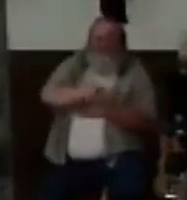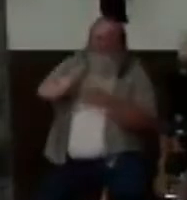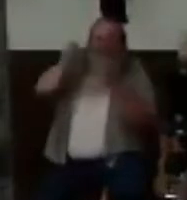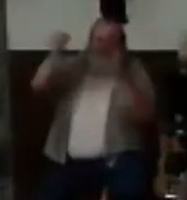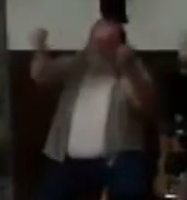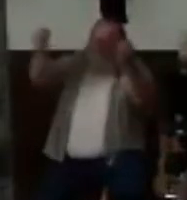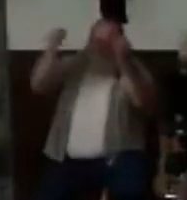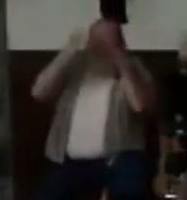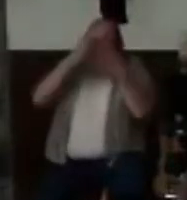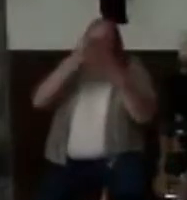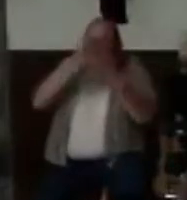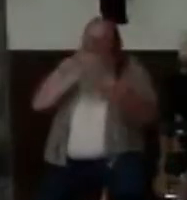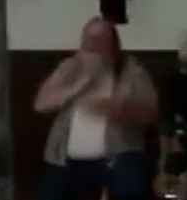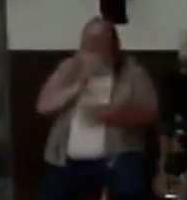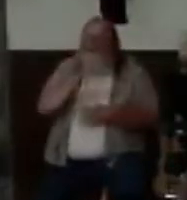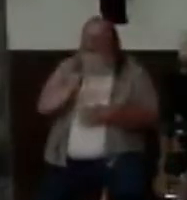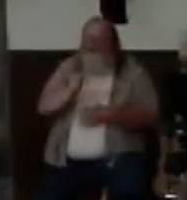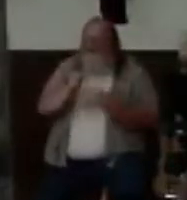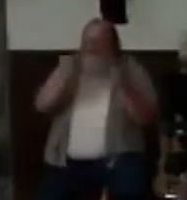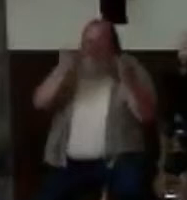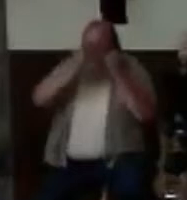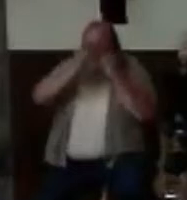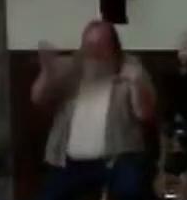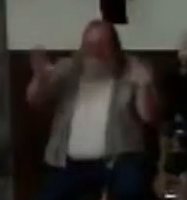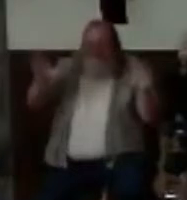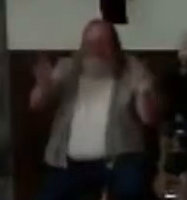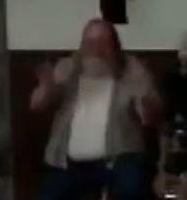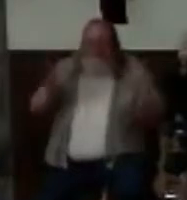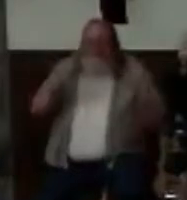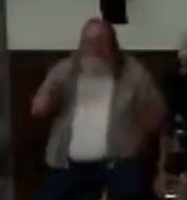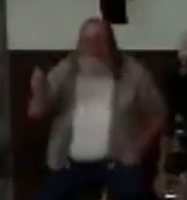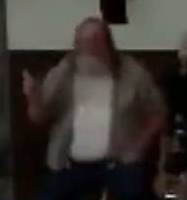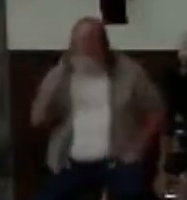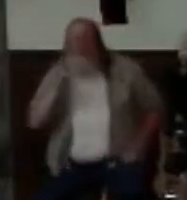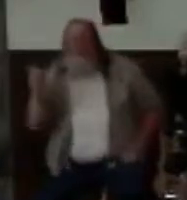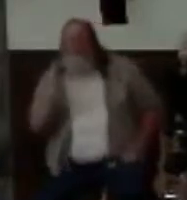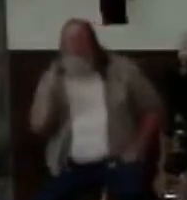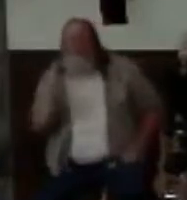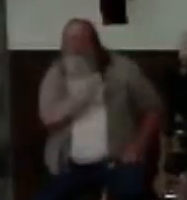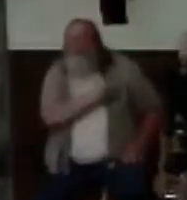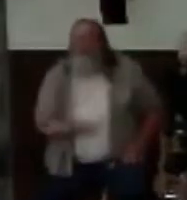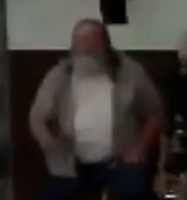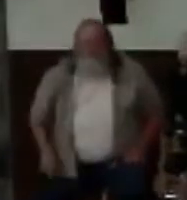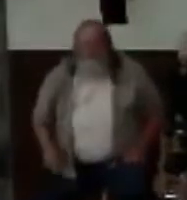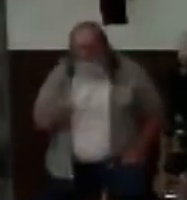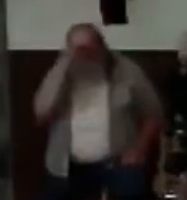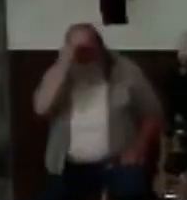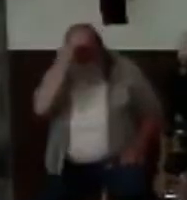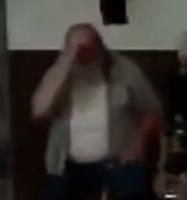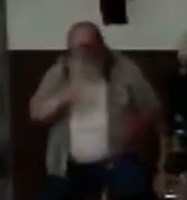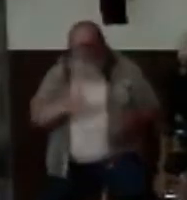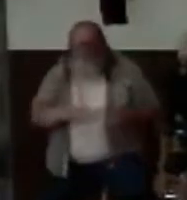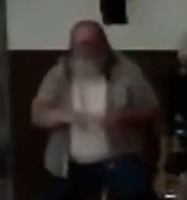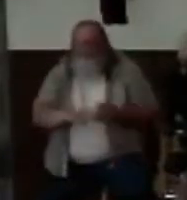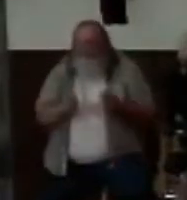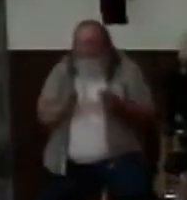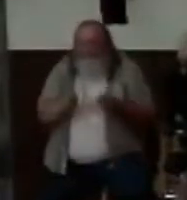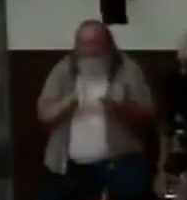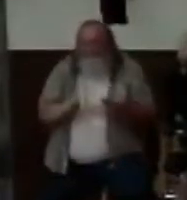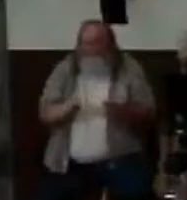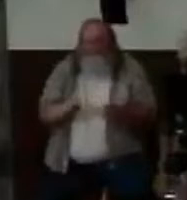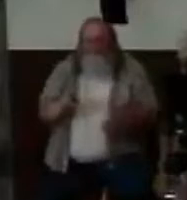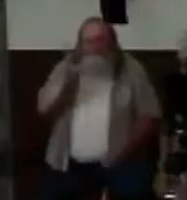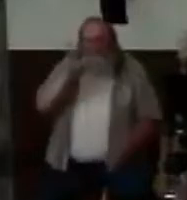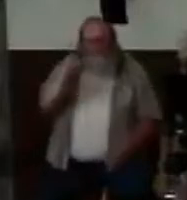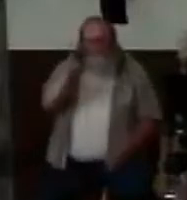will be continuous day. Only the Lord knows how this could happen. There will be no normal day.